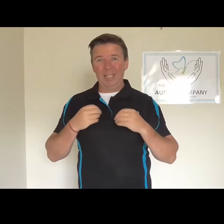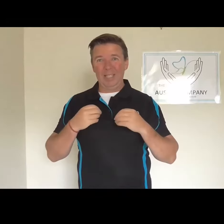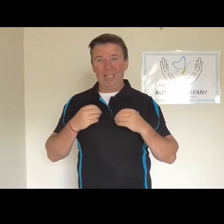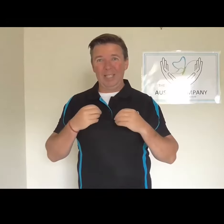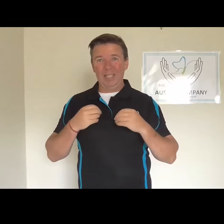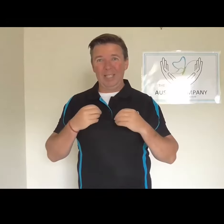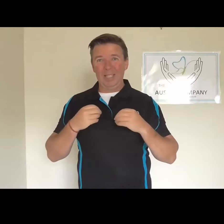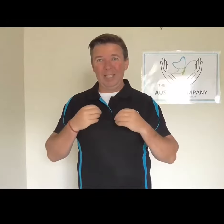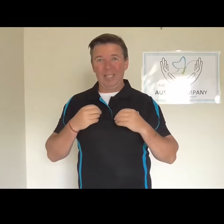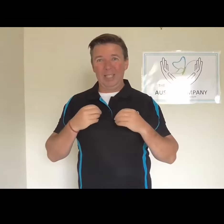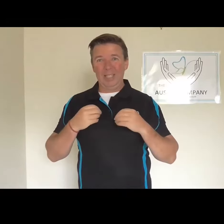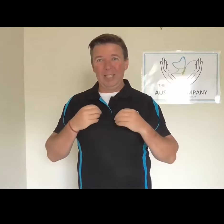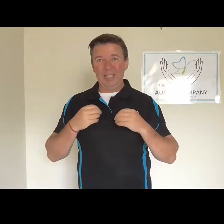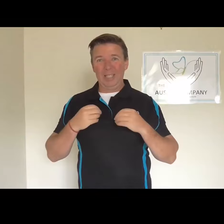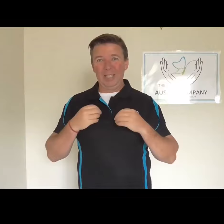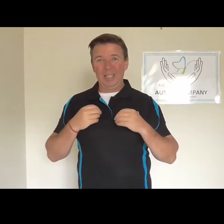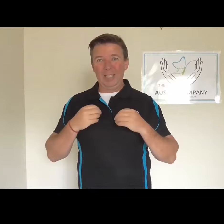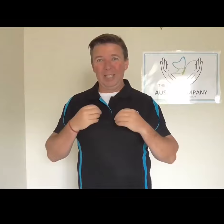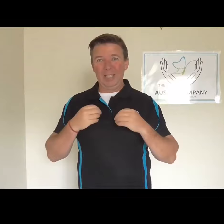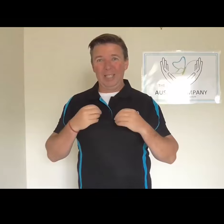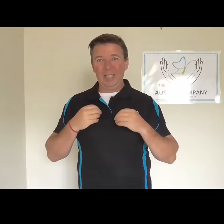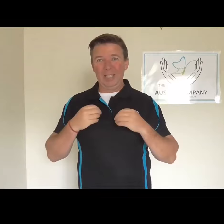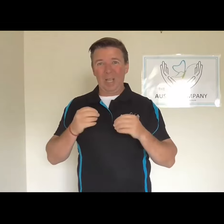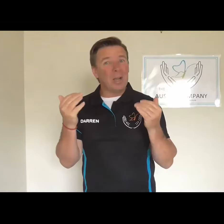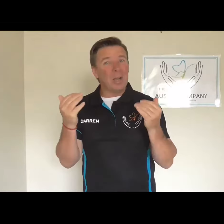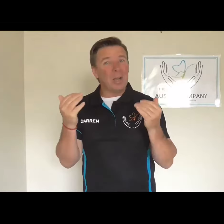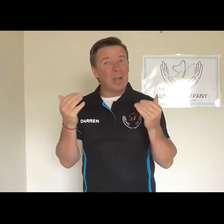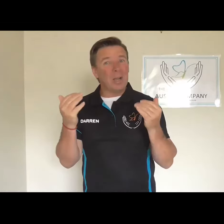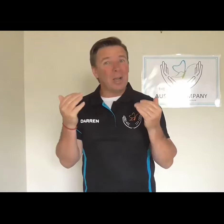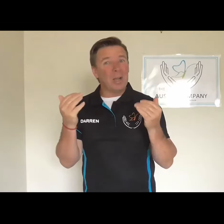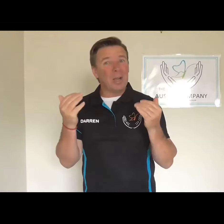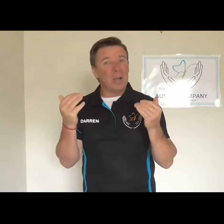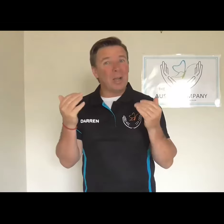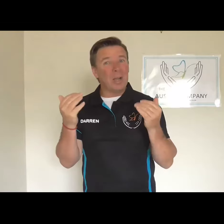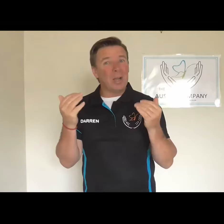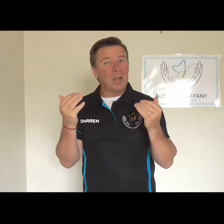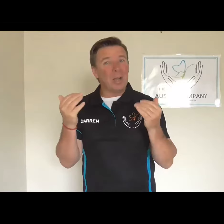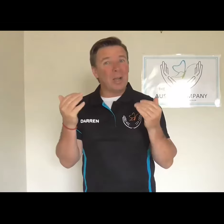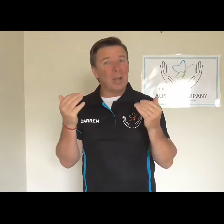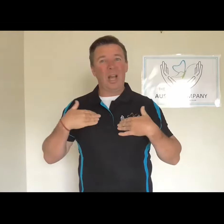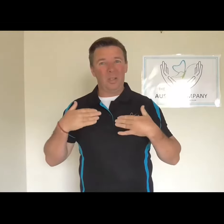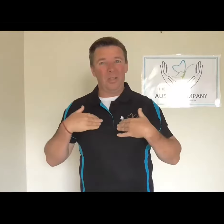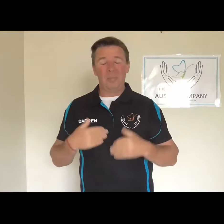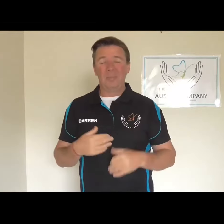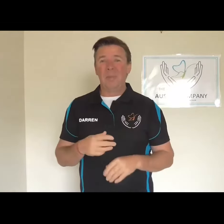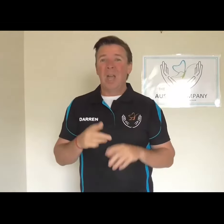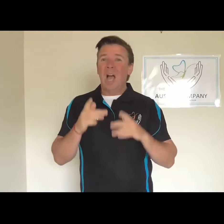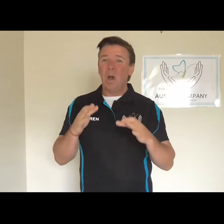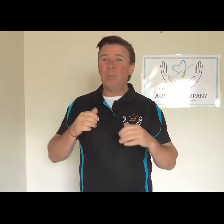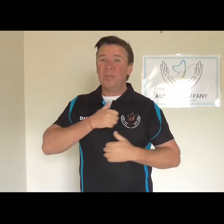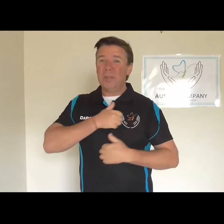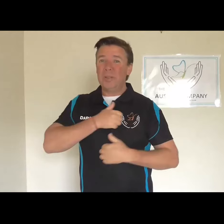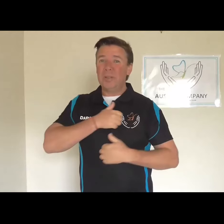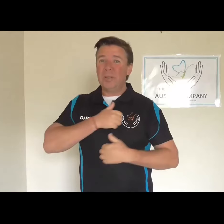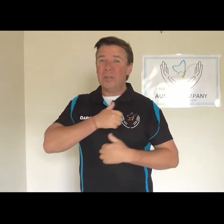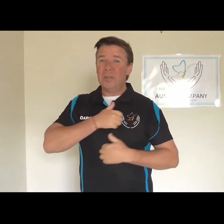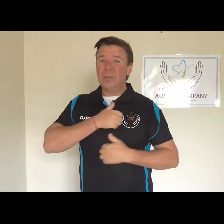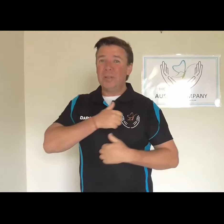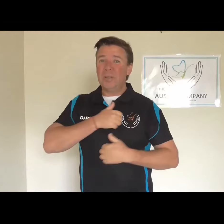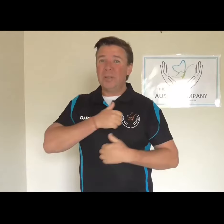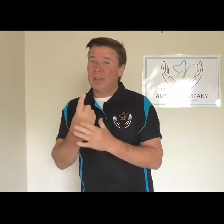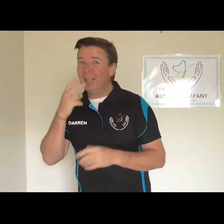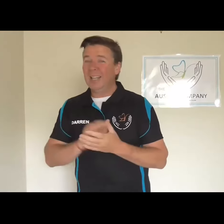of the AUSLAN Company. Welcome to Halad to Health. I hope you've